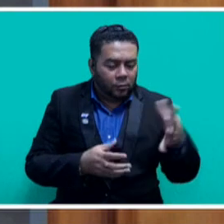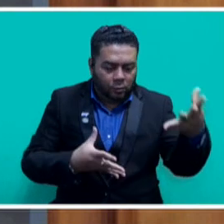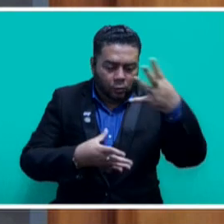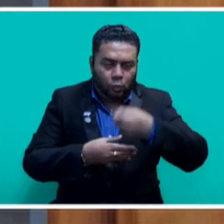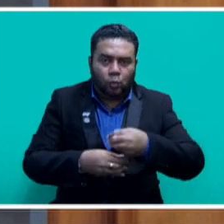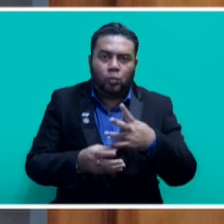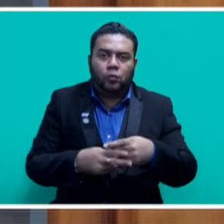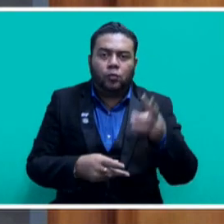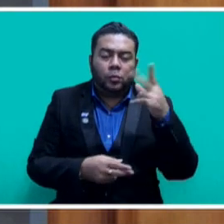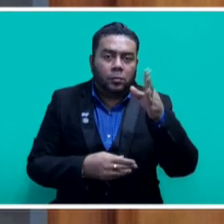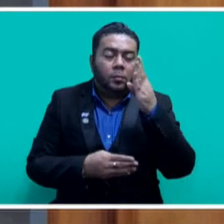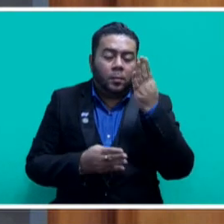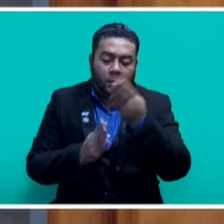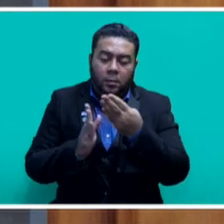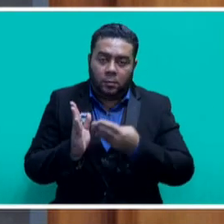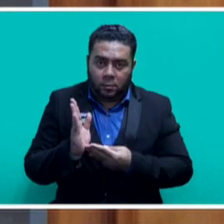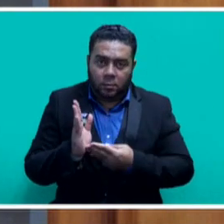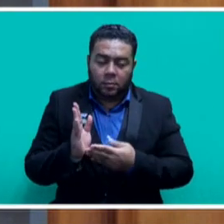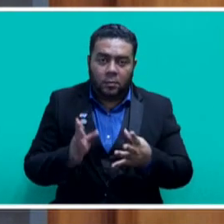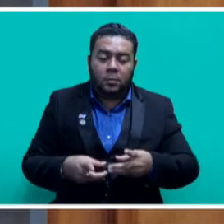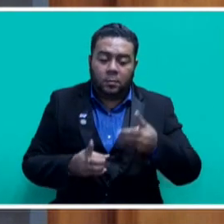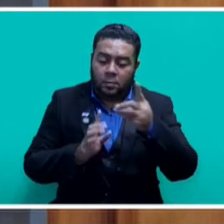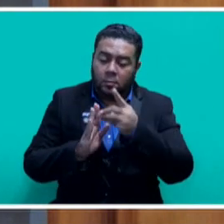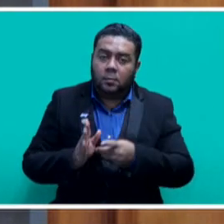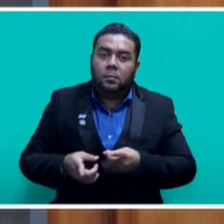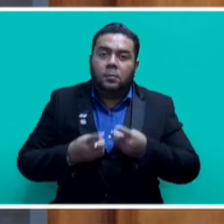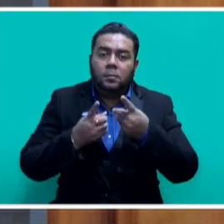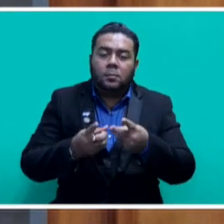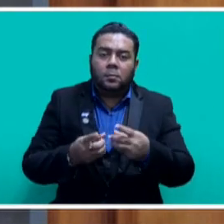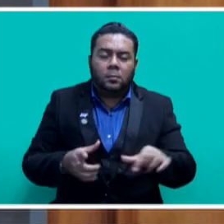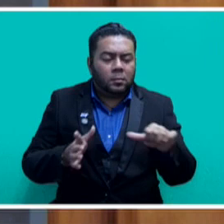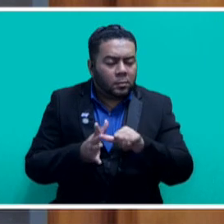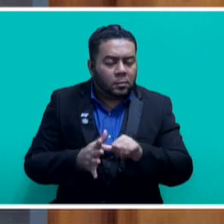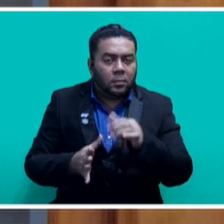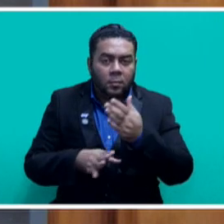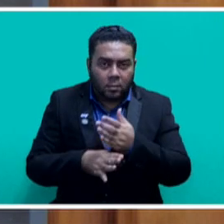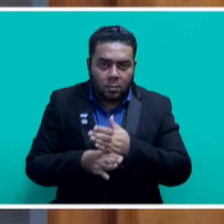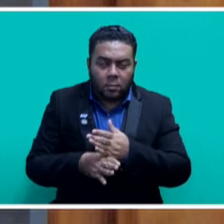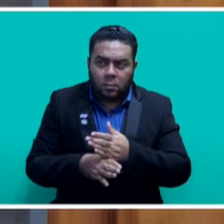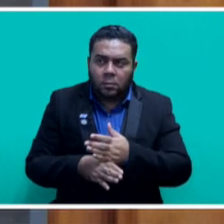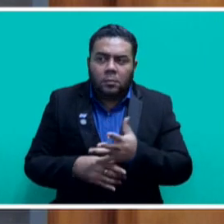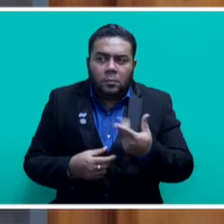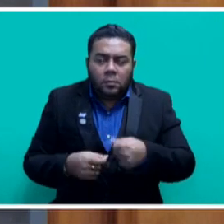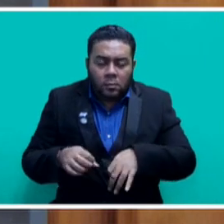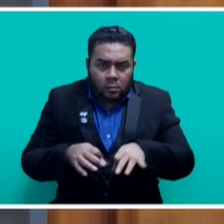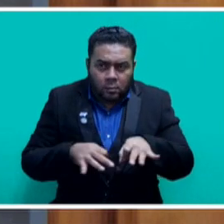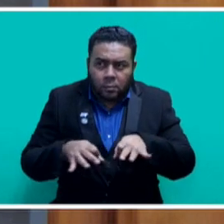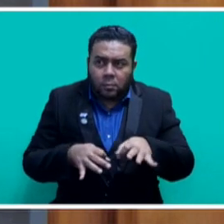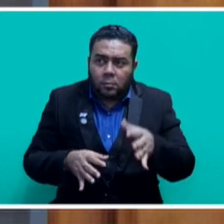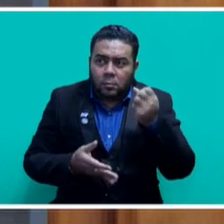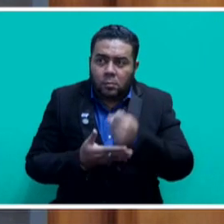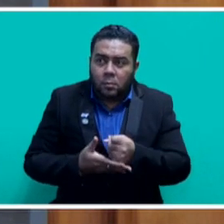this comprehensive budget. Their dedications and hard work and planning they have ensured that the